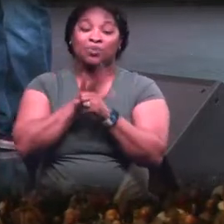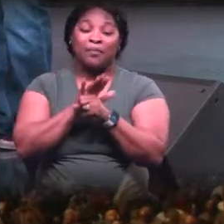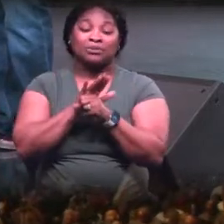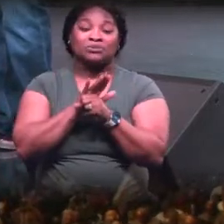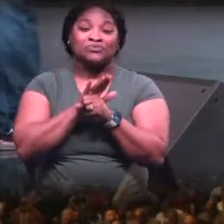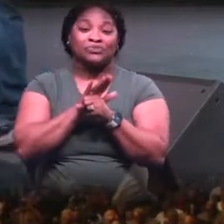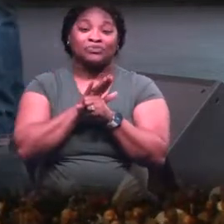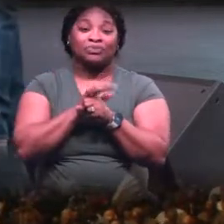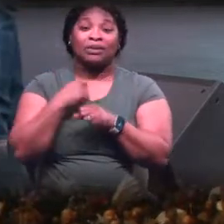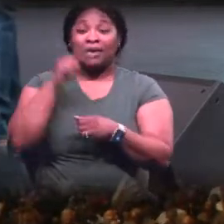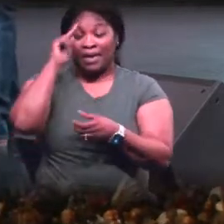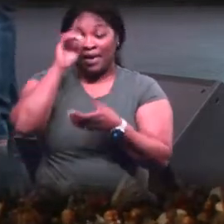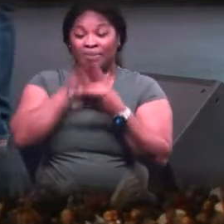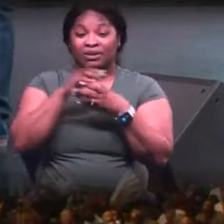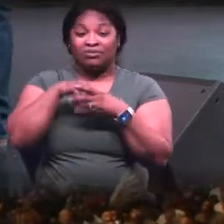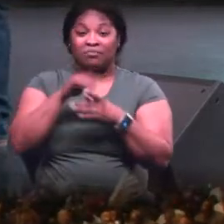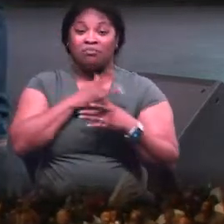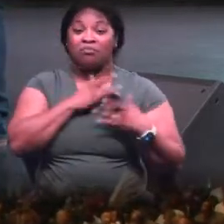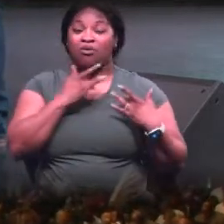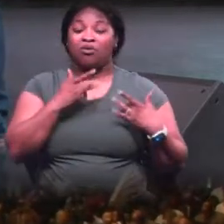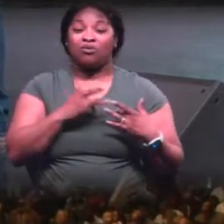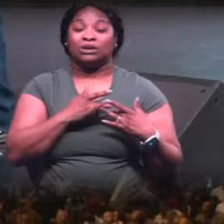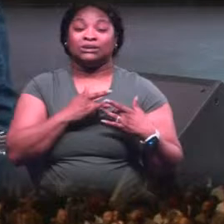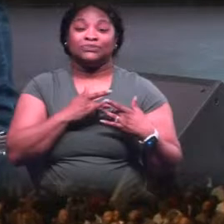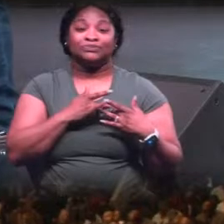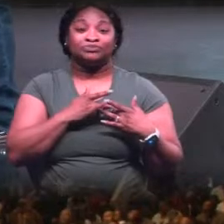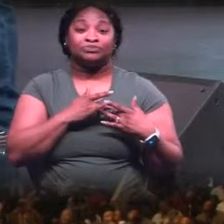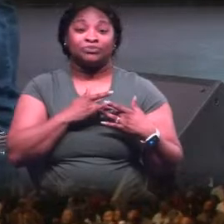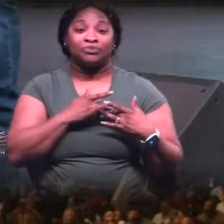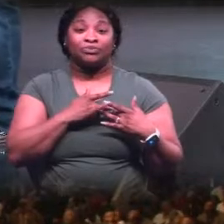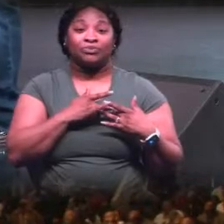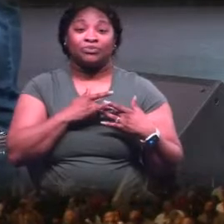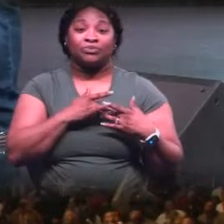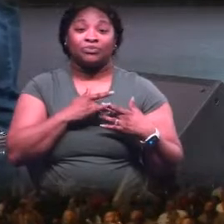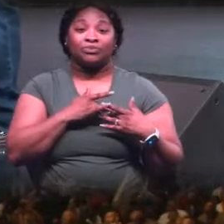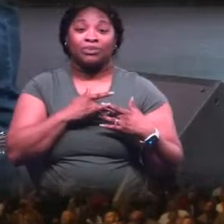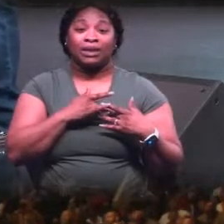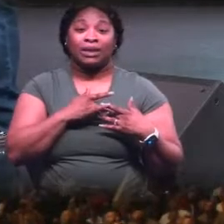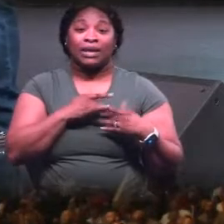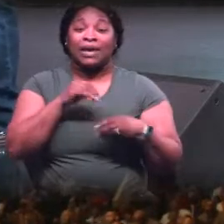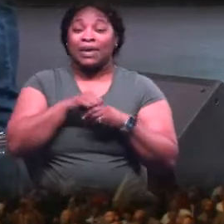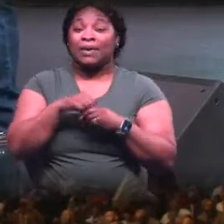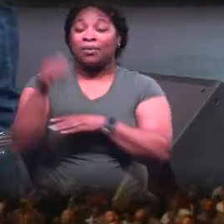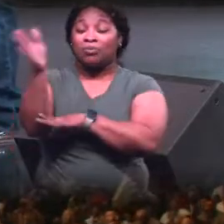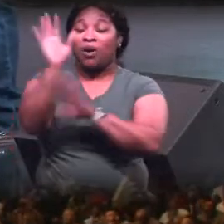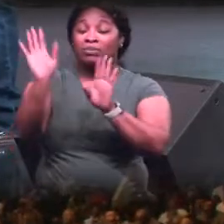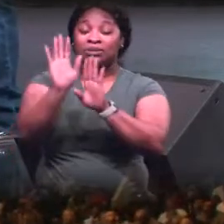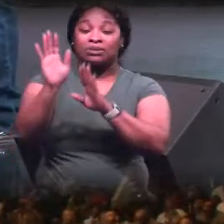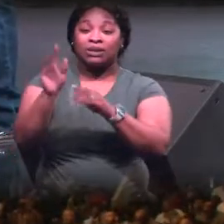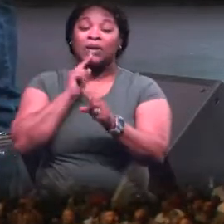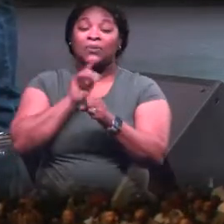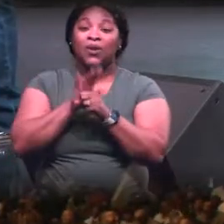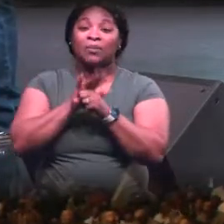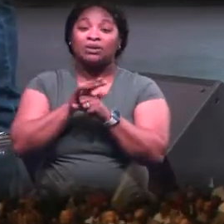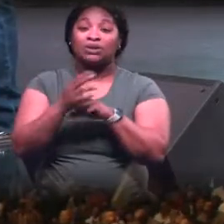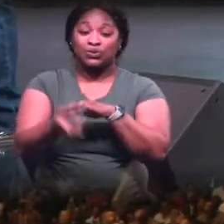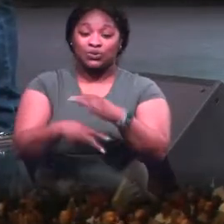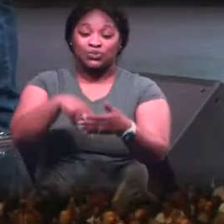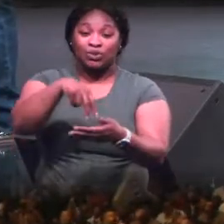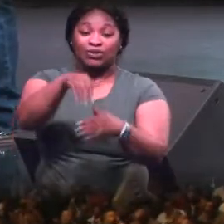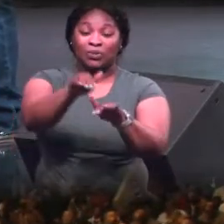promises. I believe in my heart, in Palm Sunday promises, that you were raised from the